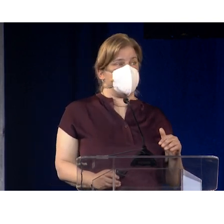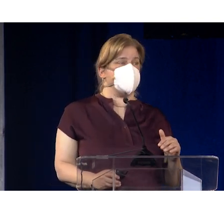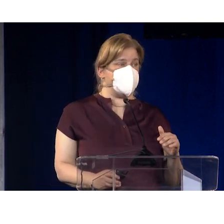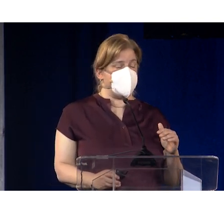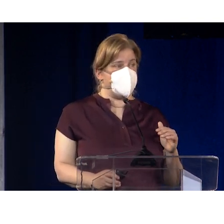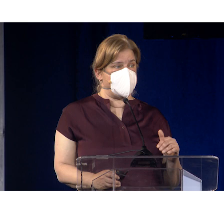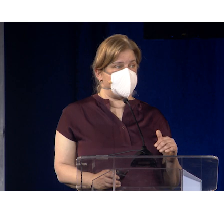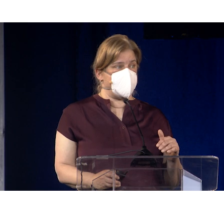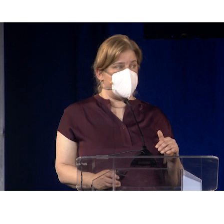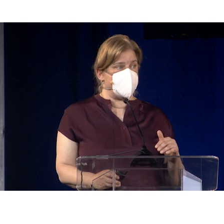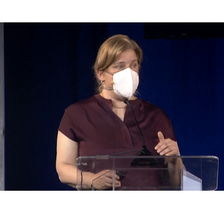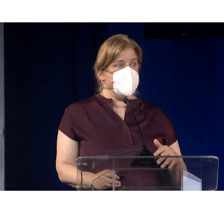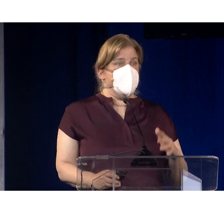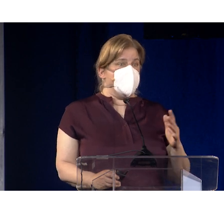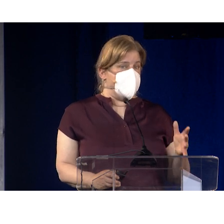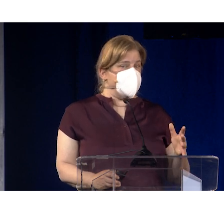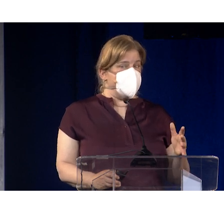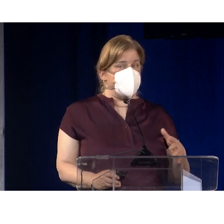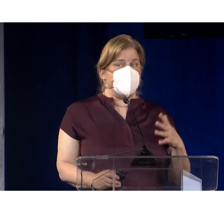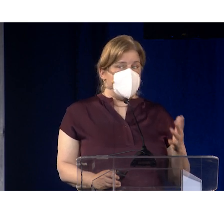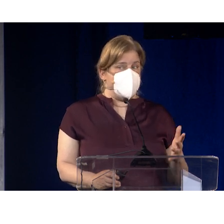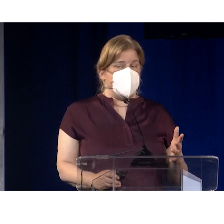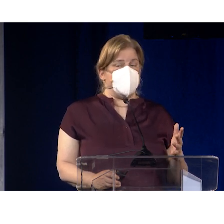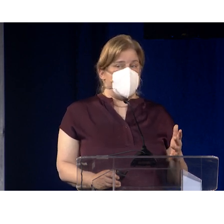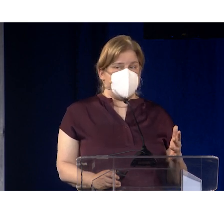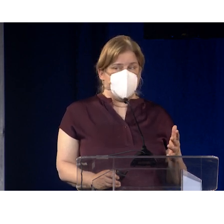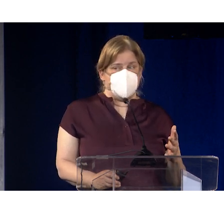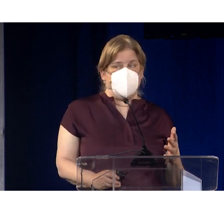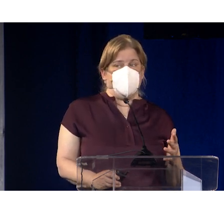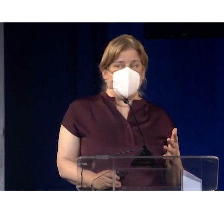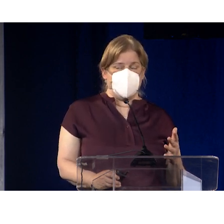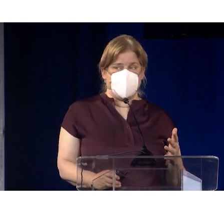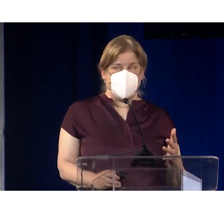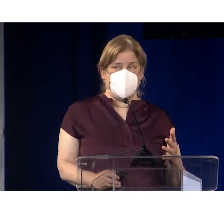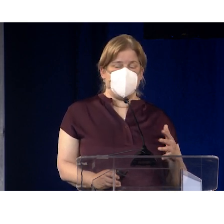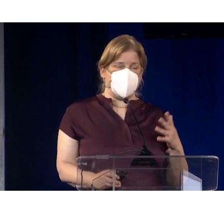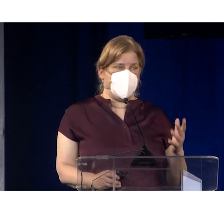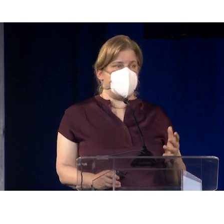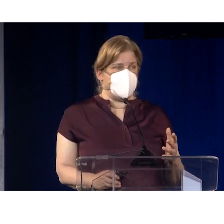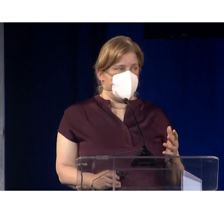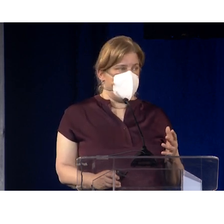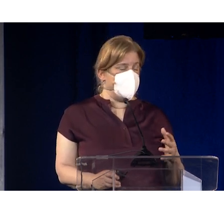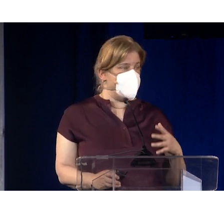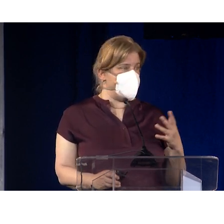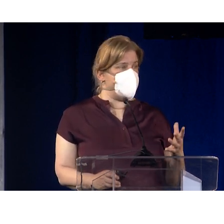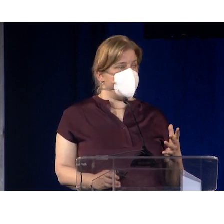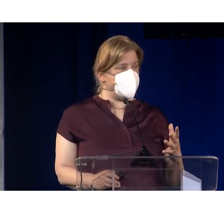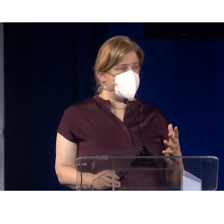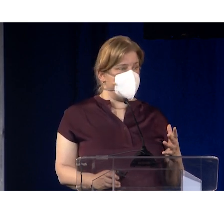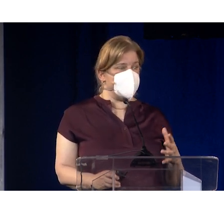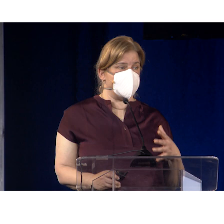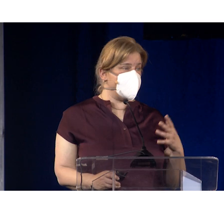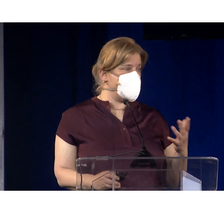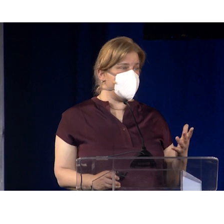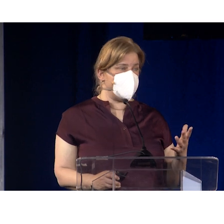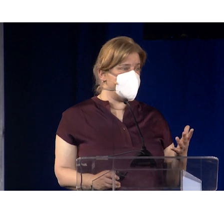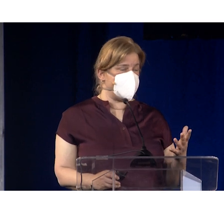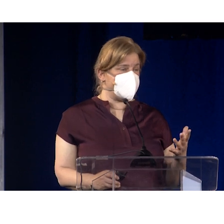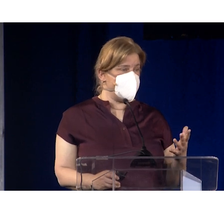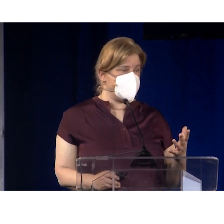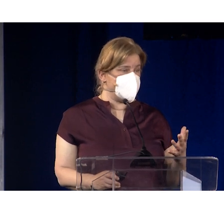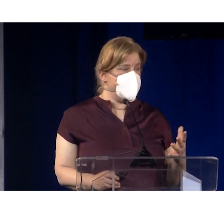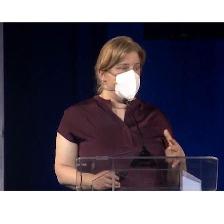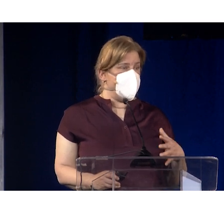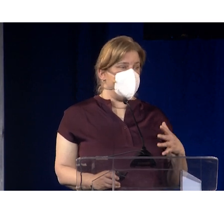disabilities resulting from his dystonia. But if you know anybody who has D1T1 dystonia, or you've treated anyone and has deep brain stimulation, it's not a